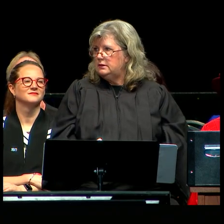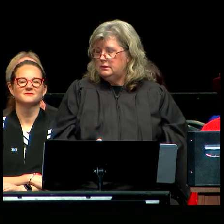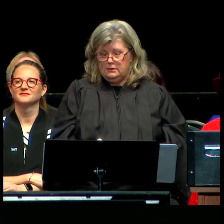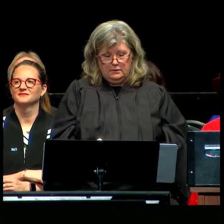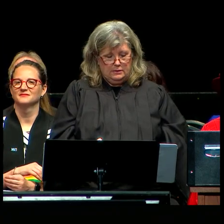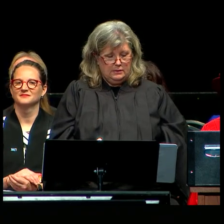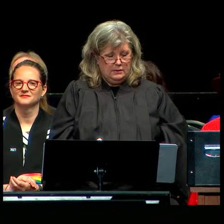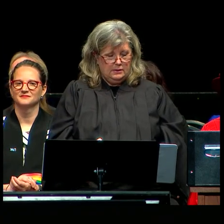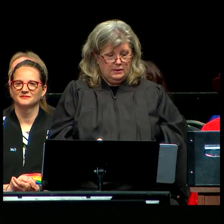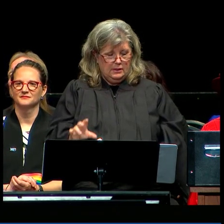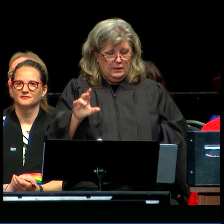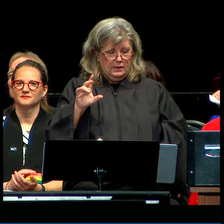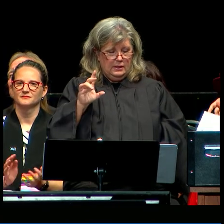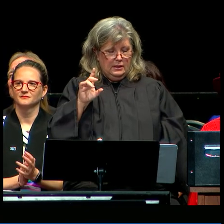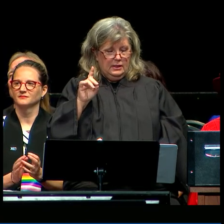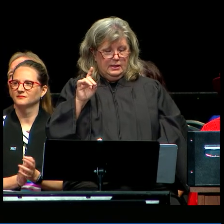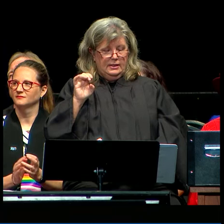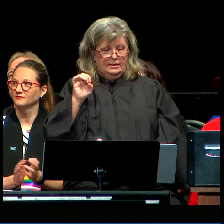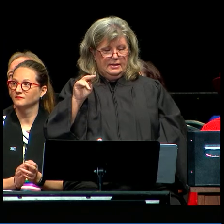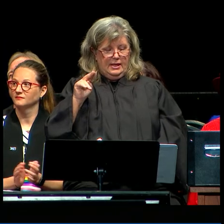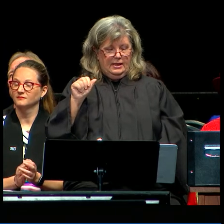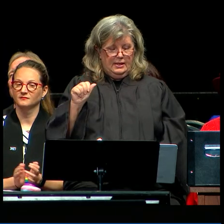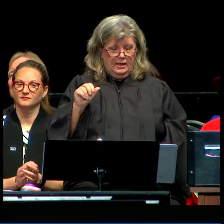Dana Monjazebi.